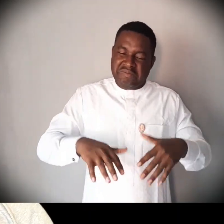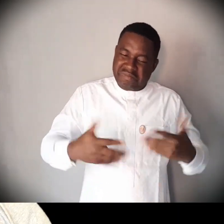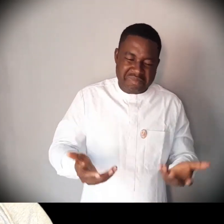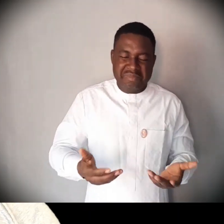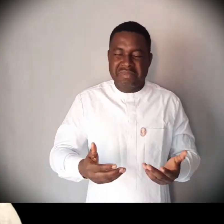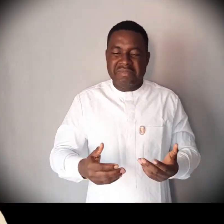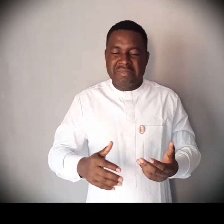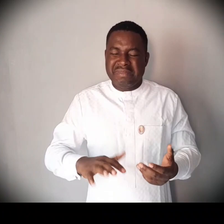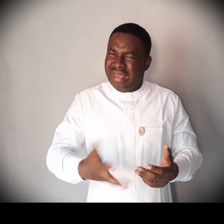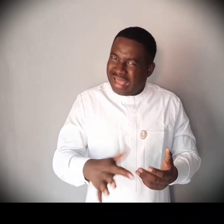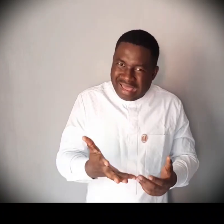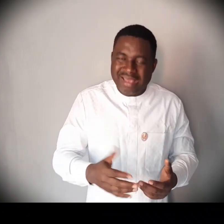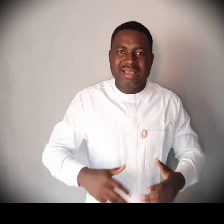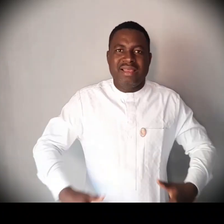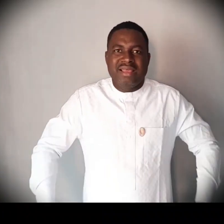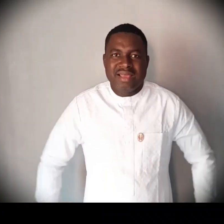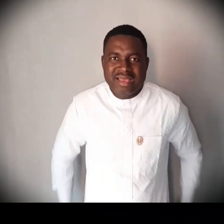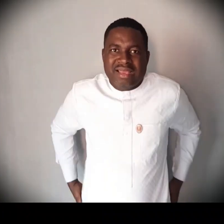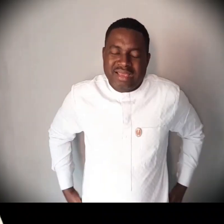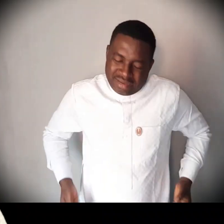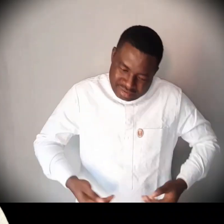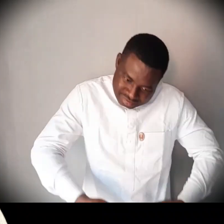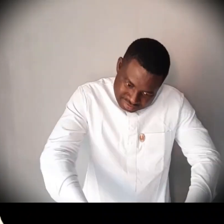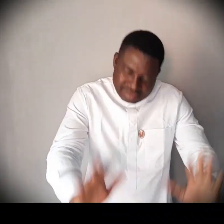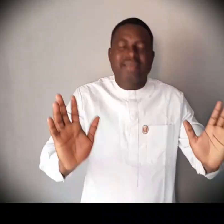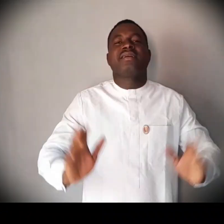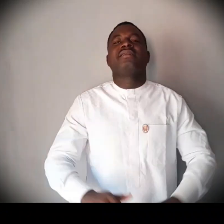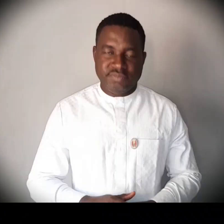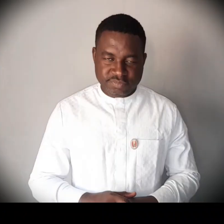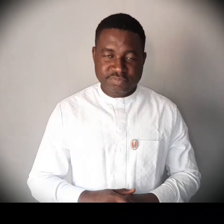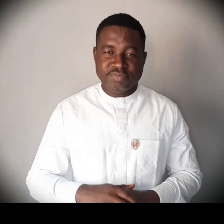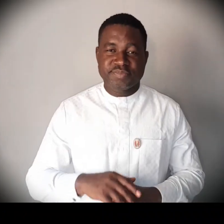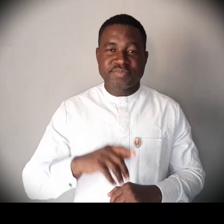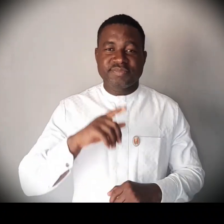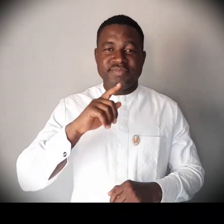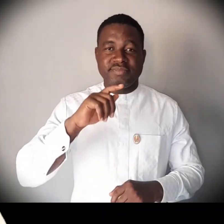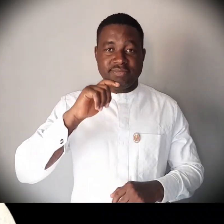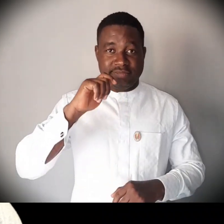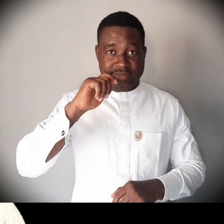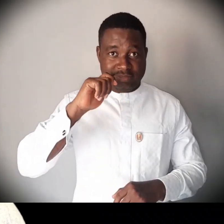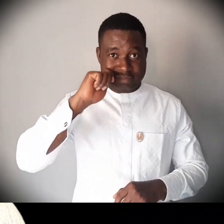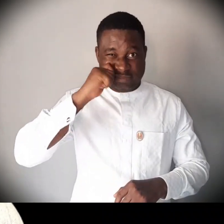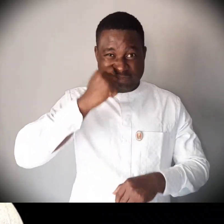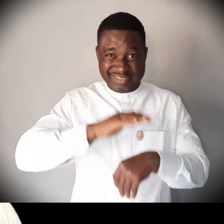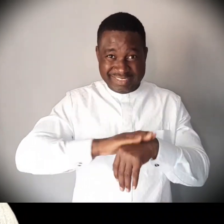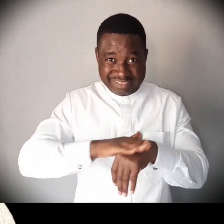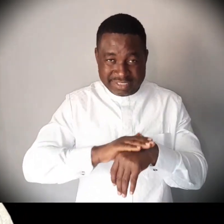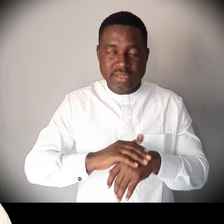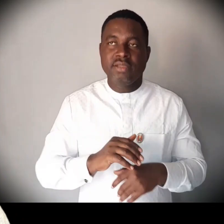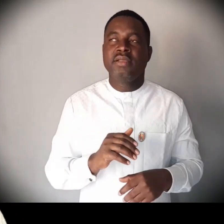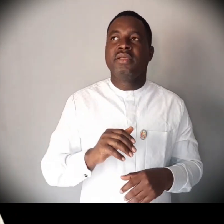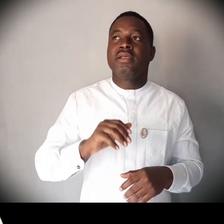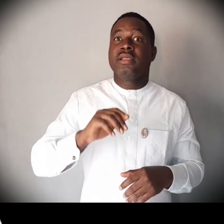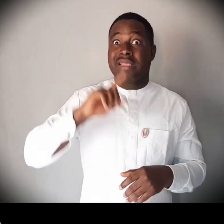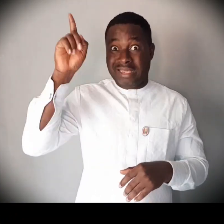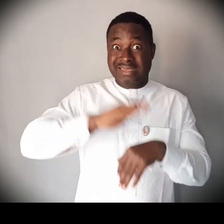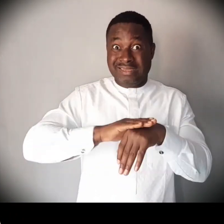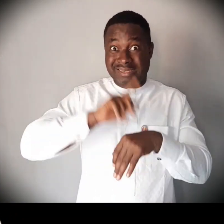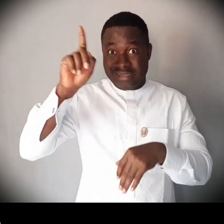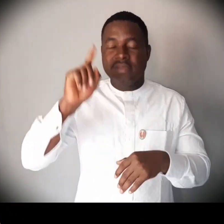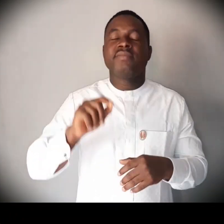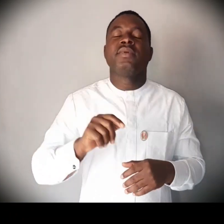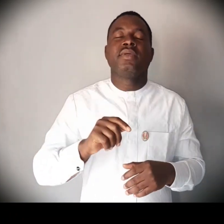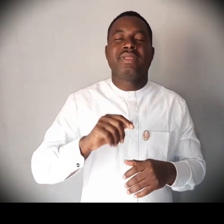and promotion. This International Decade wants to ensure indigenous people's rights to